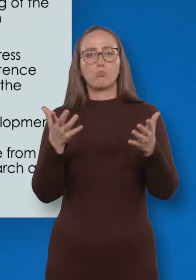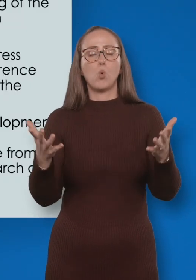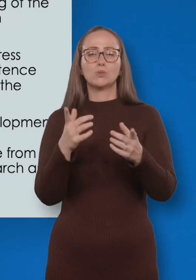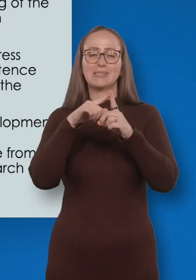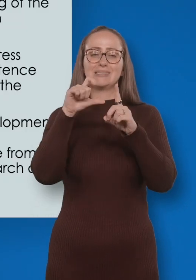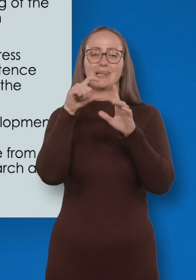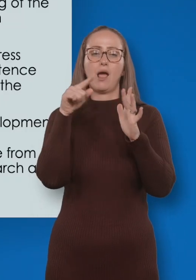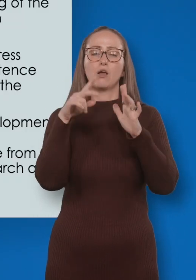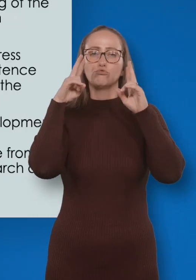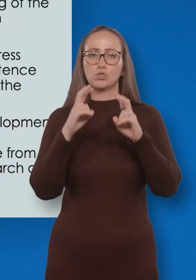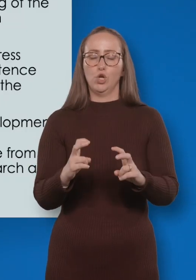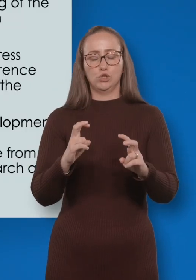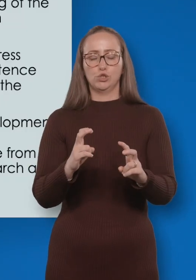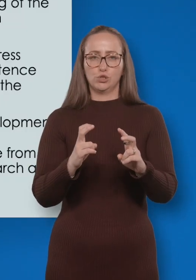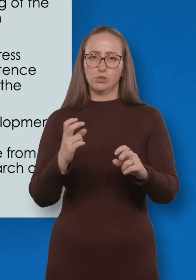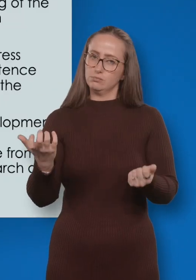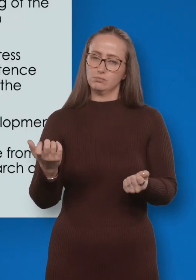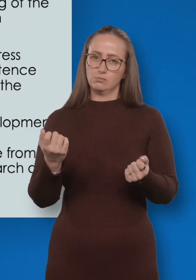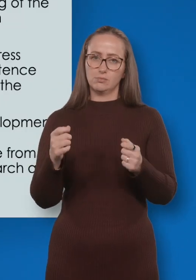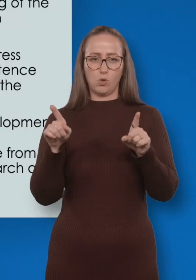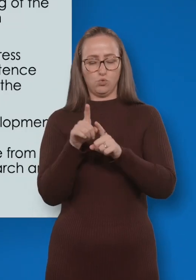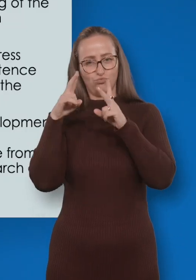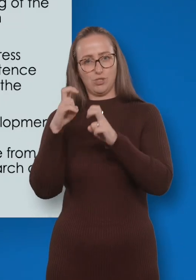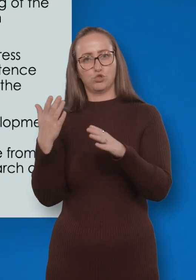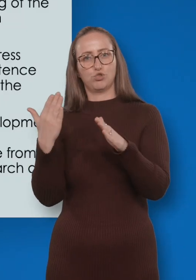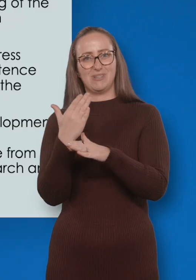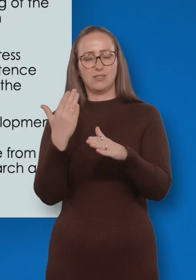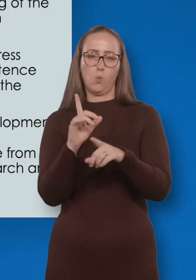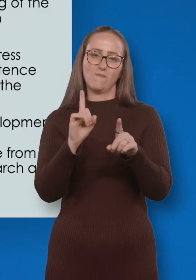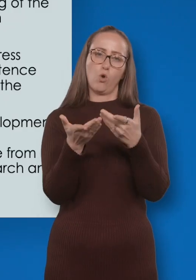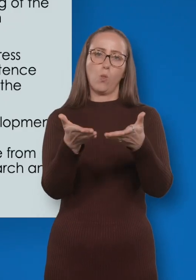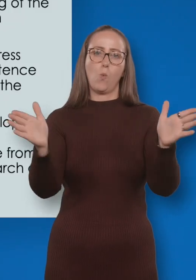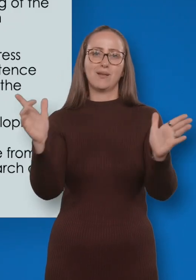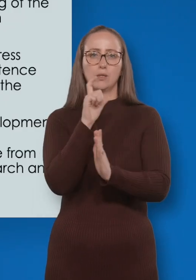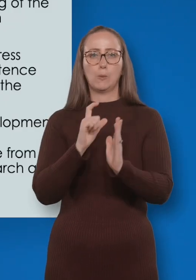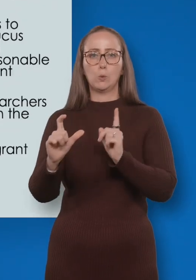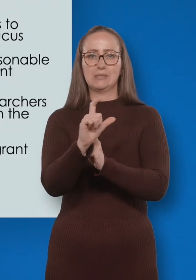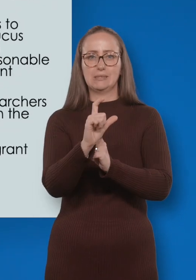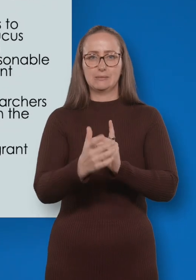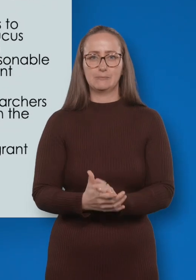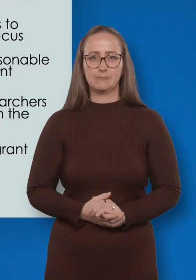research and in research careers for the wider community.